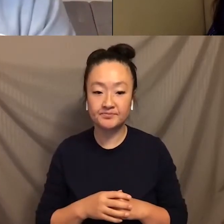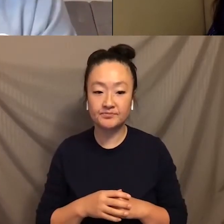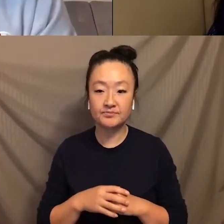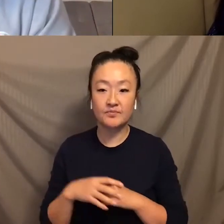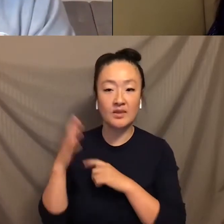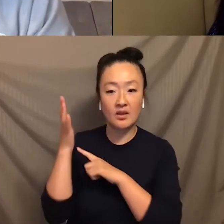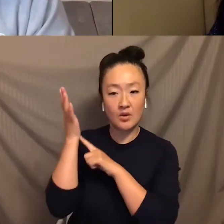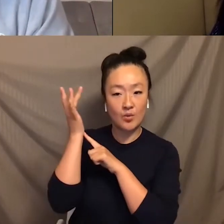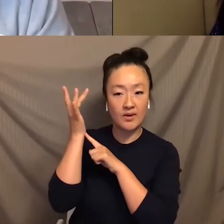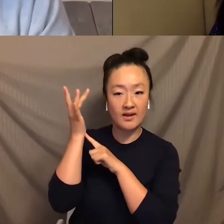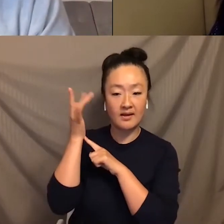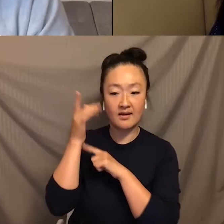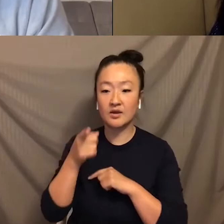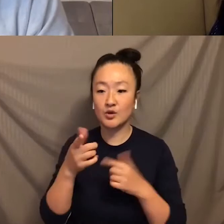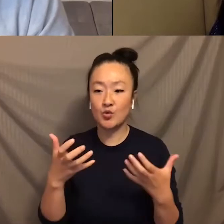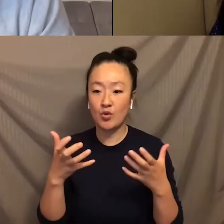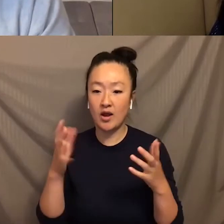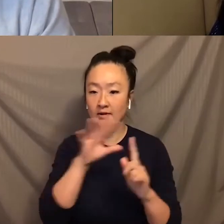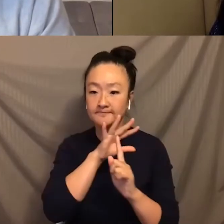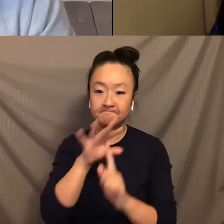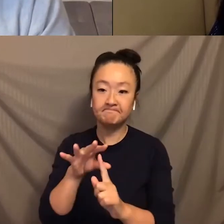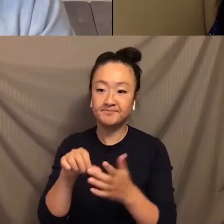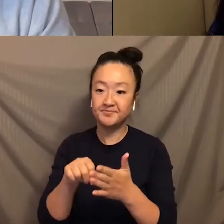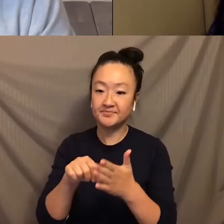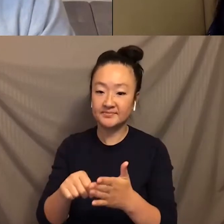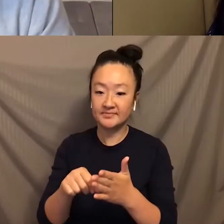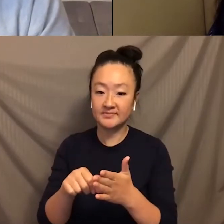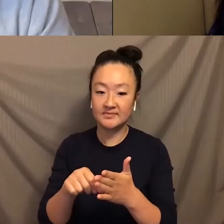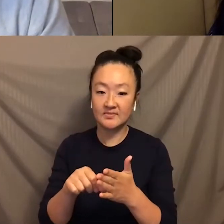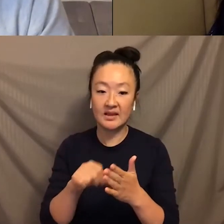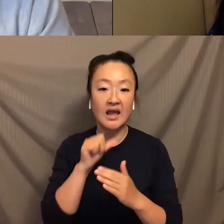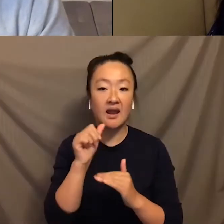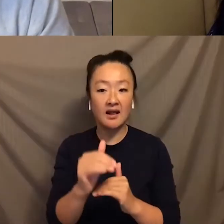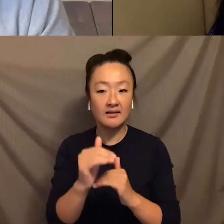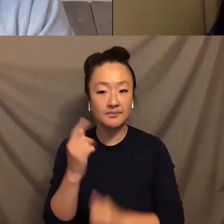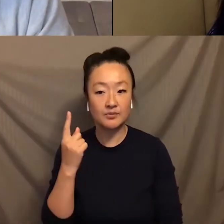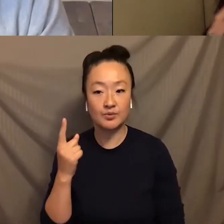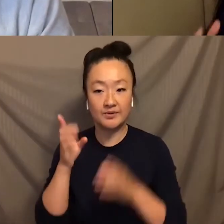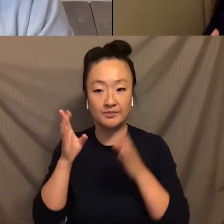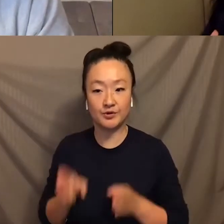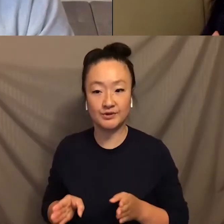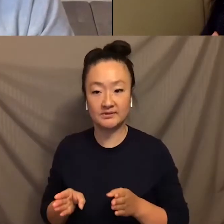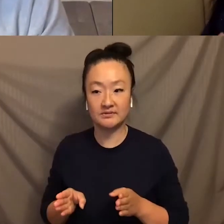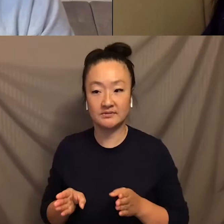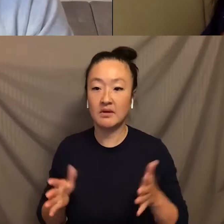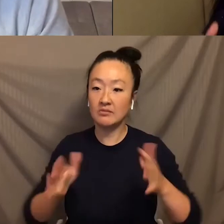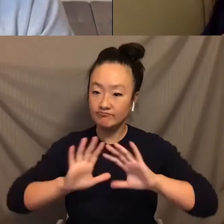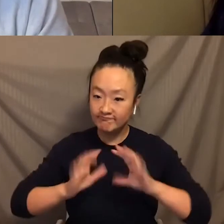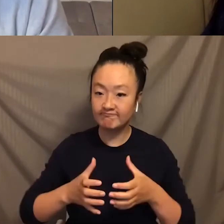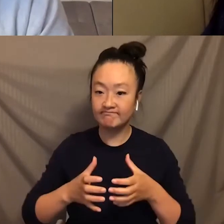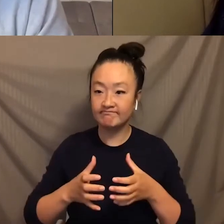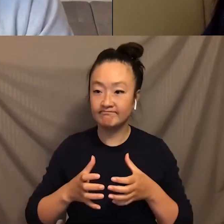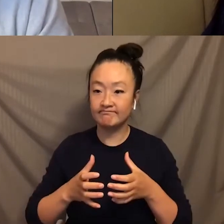why you want to shine a light on not just one individual, but on a group, right? A